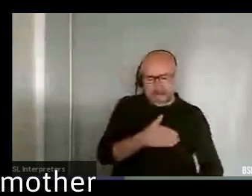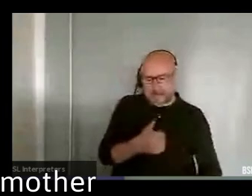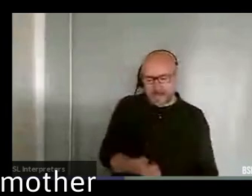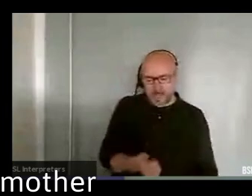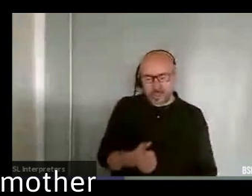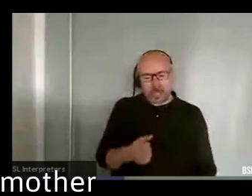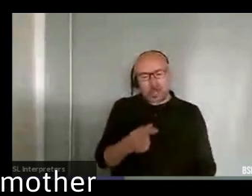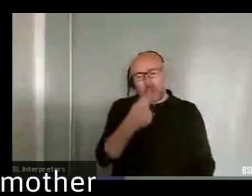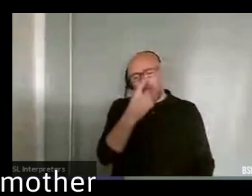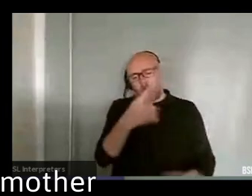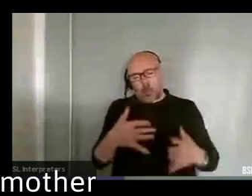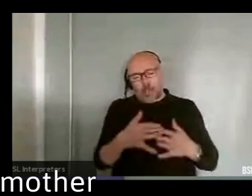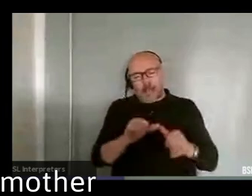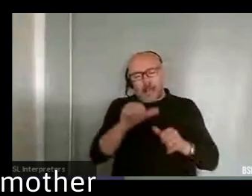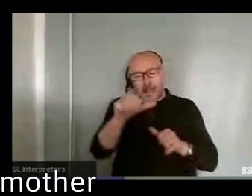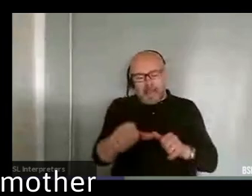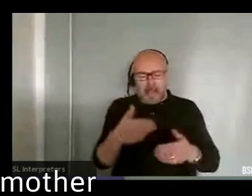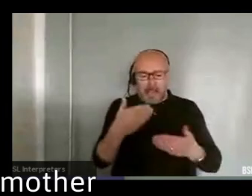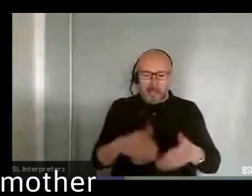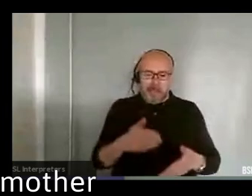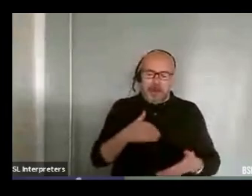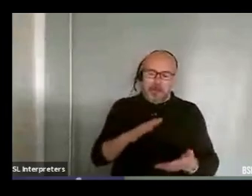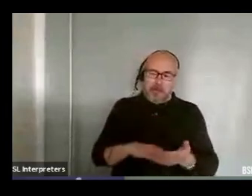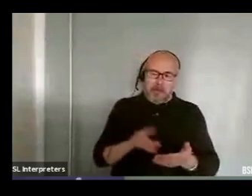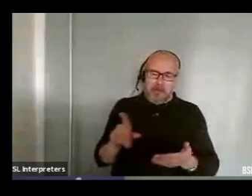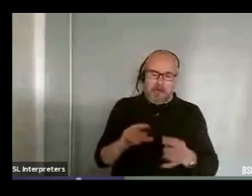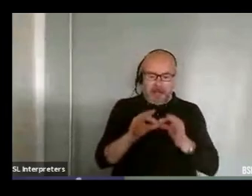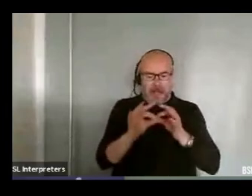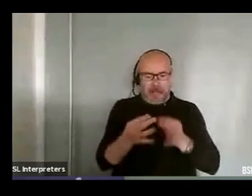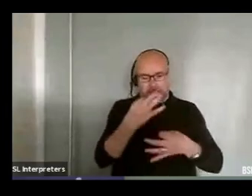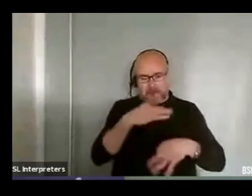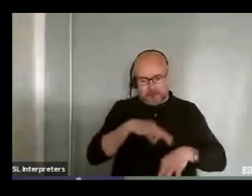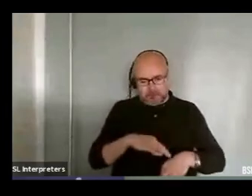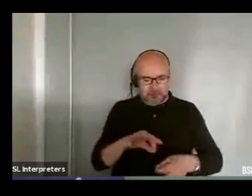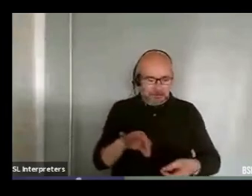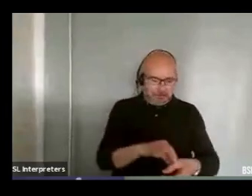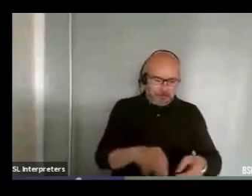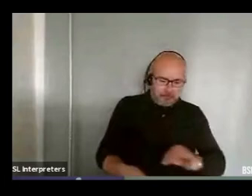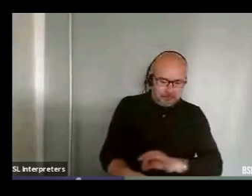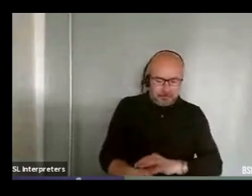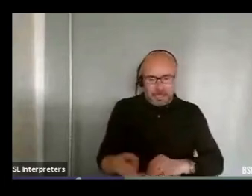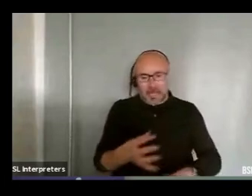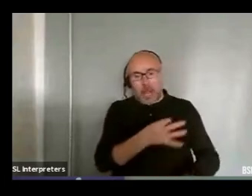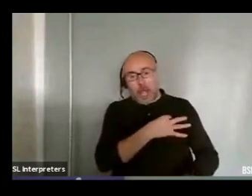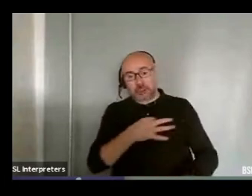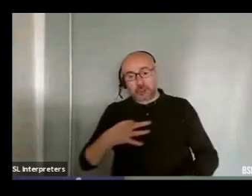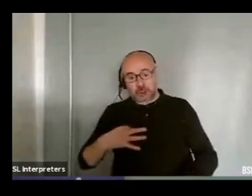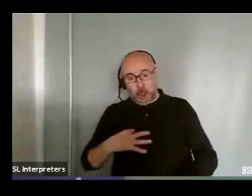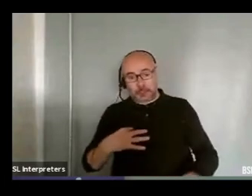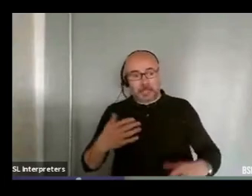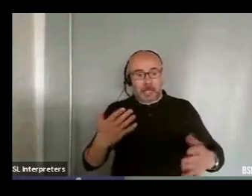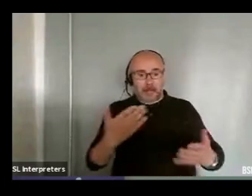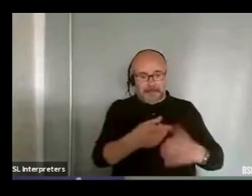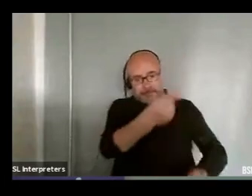mother was intubated, had all kinds of lines and all. A doctor called a meeting for our family, and because our family's